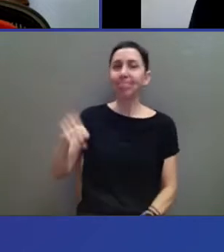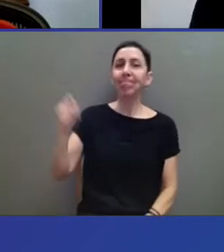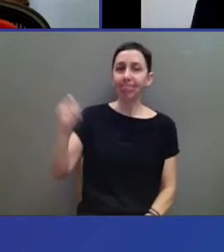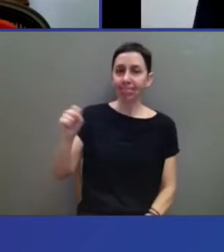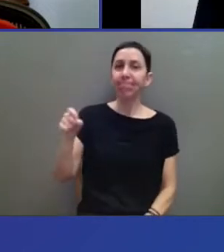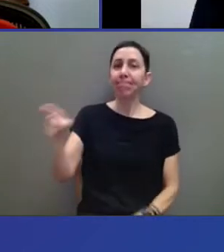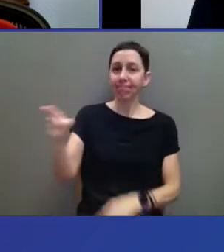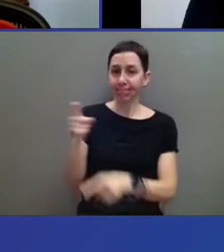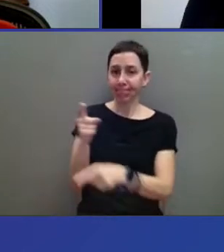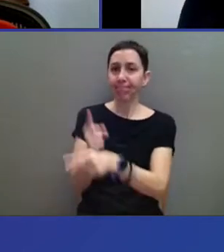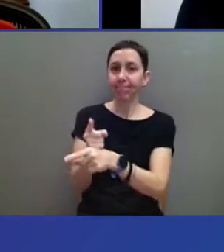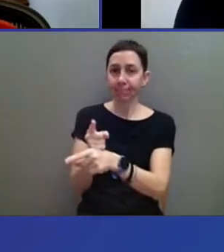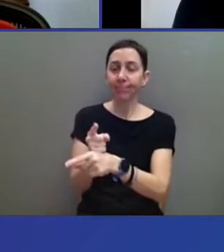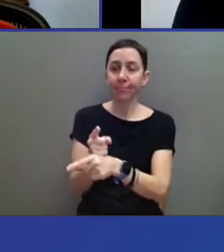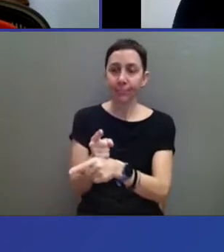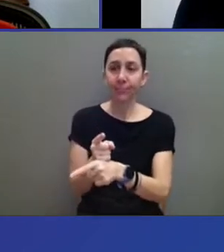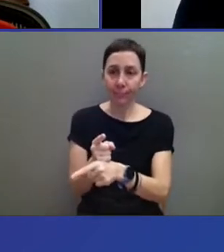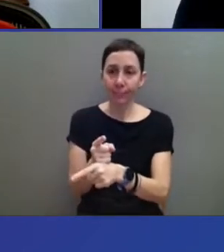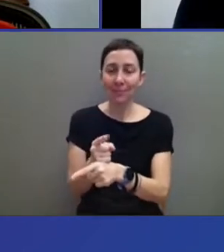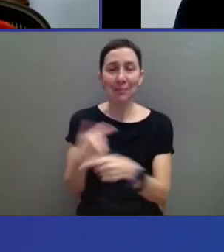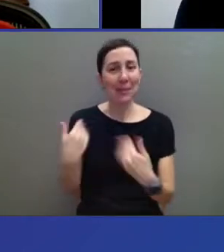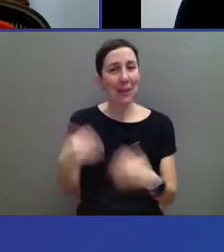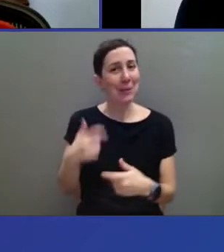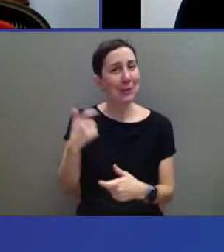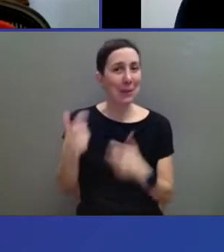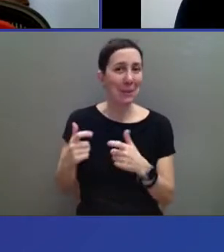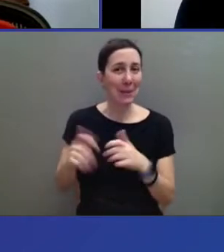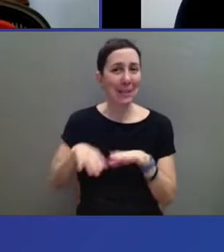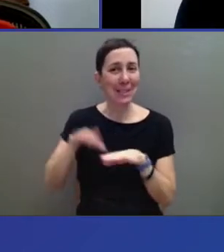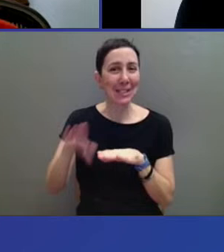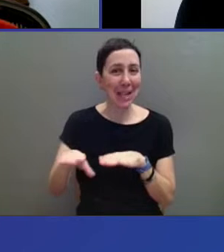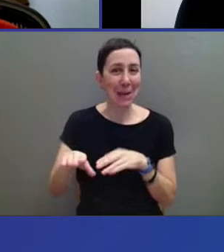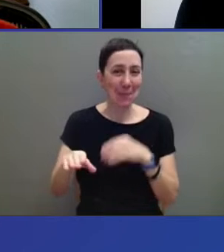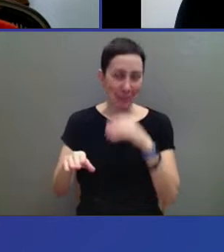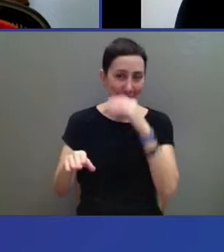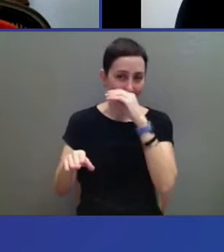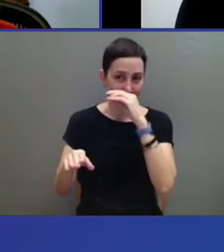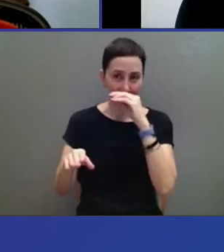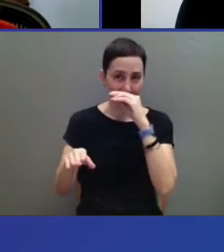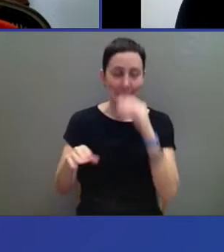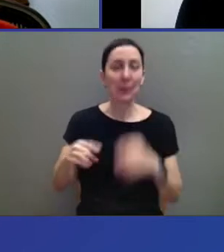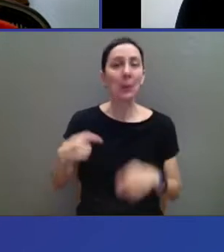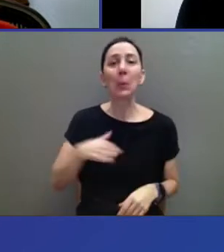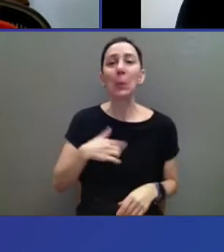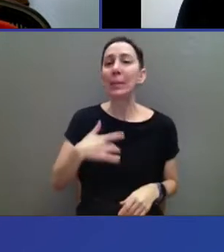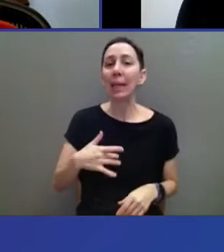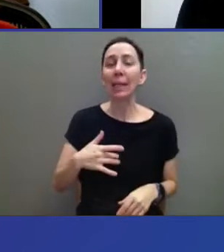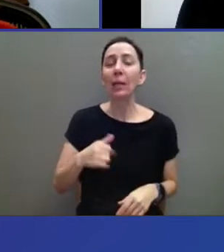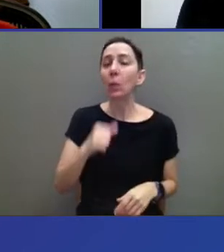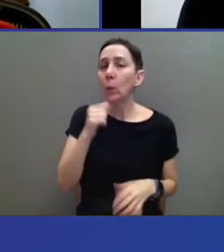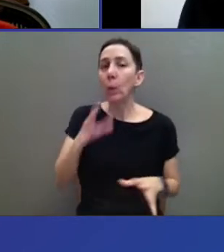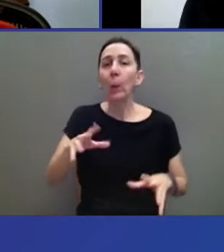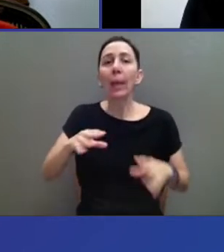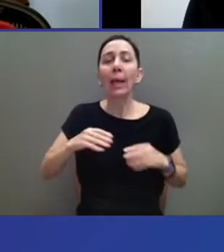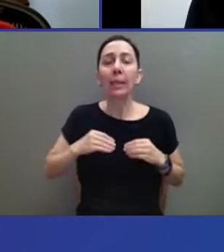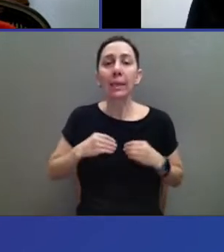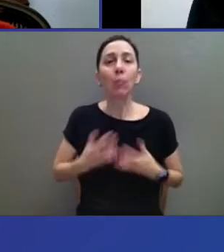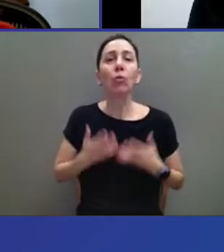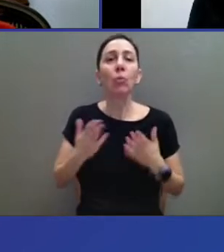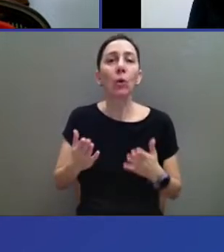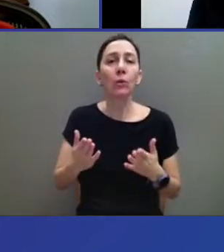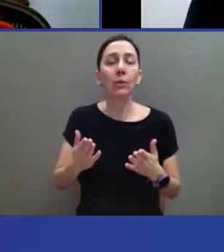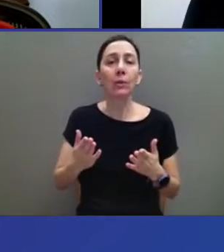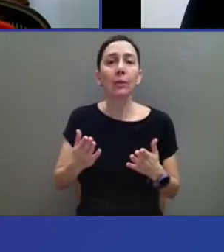was a big step for us because we typically do not accept unsolicited proposals